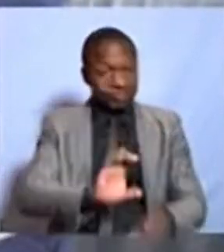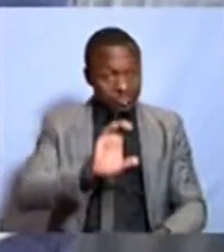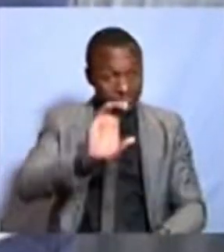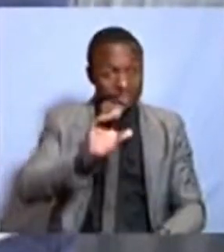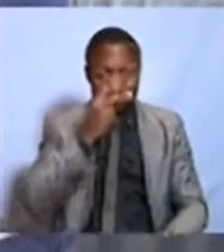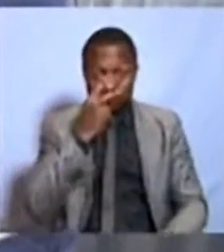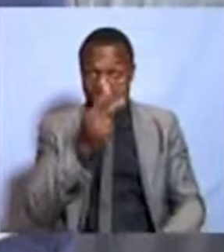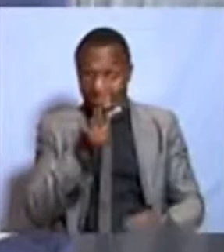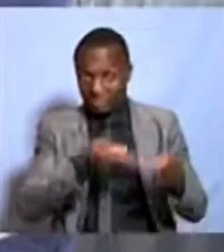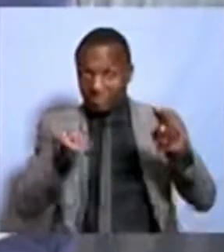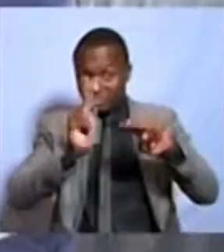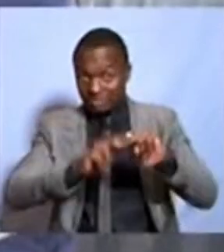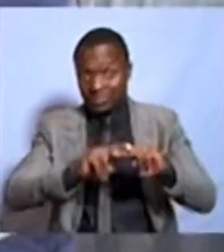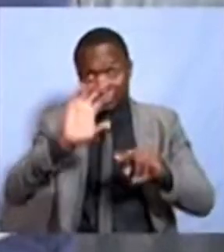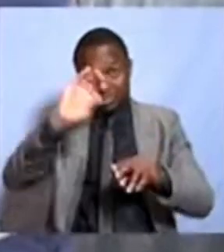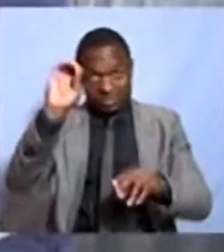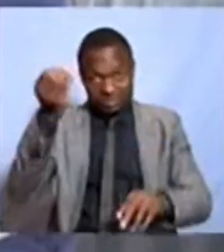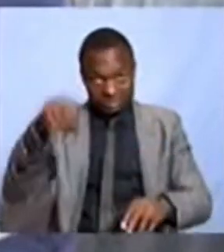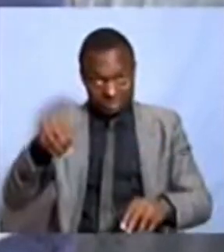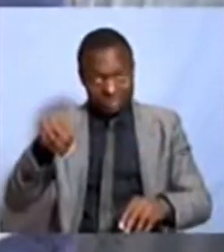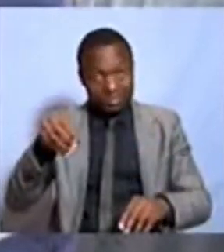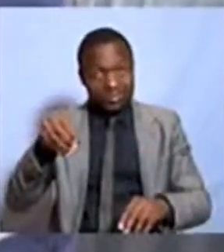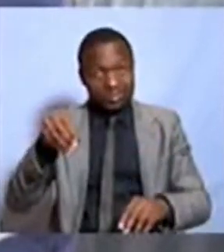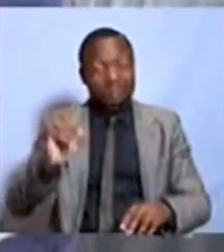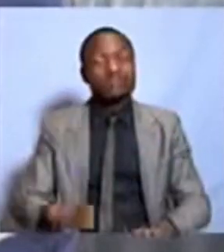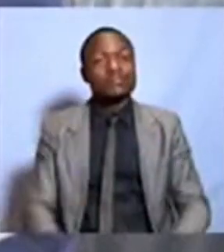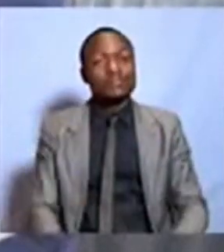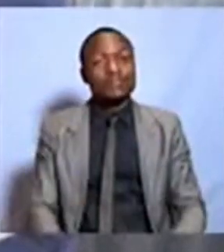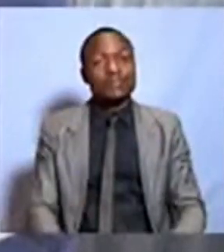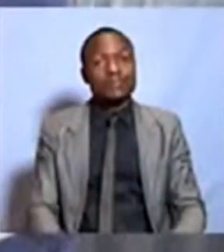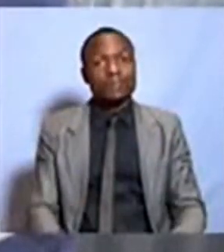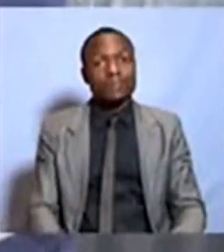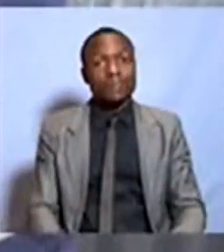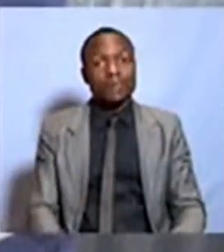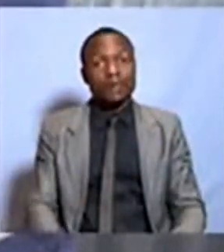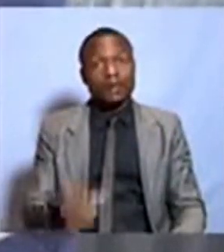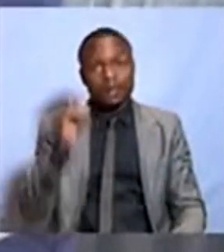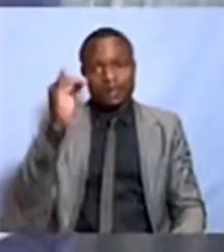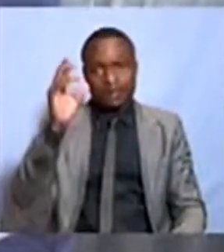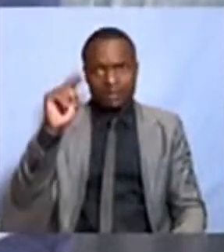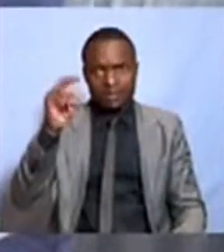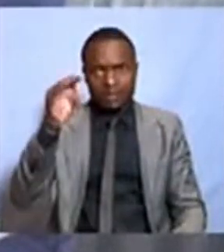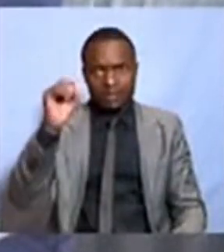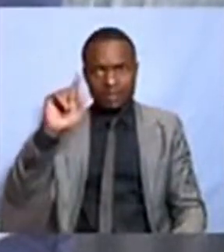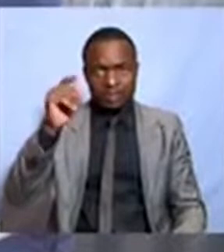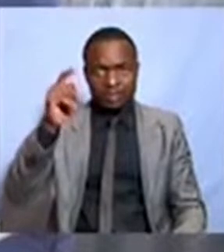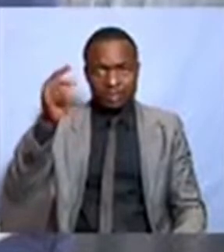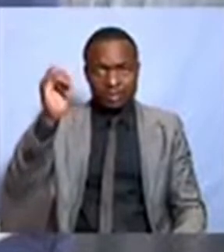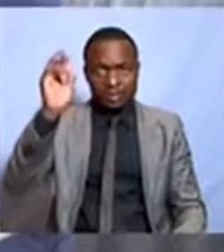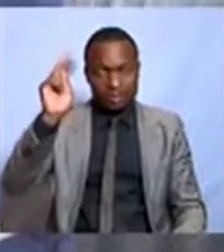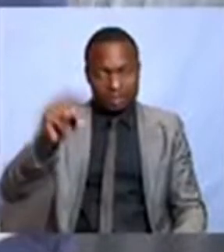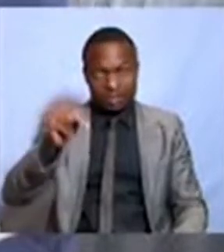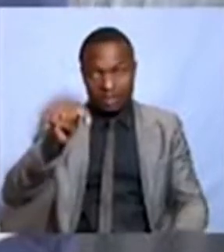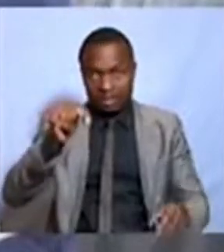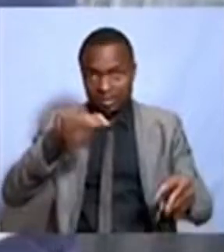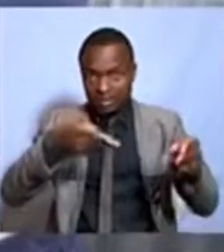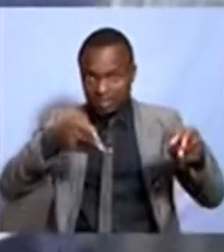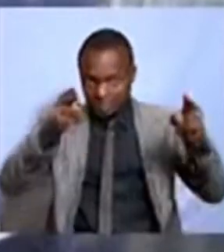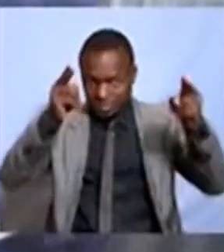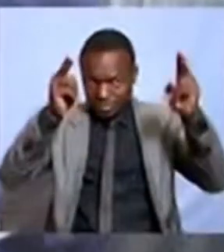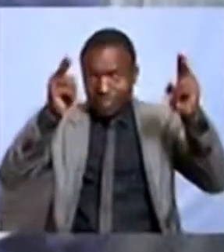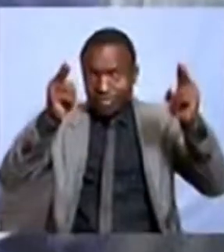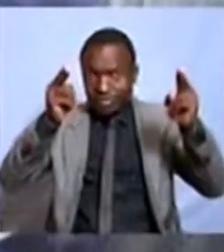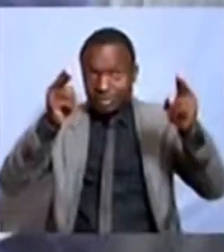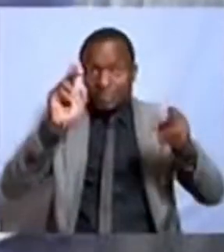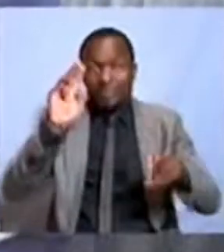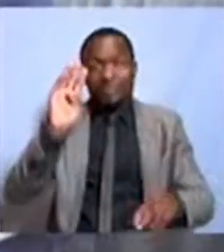looking at the increase in the percentage, especially the fact that our inflation rate is also going high. So the 1.4% increase is